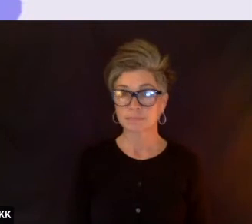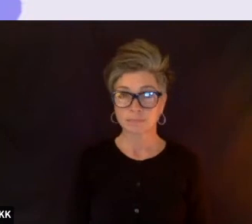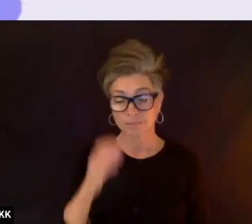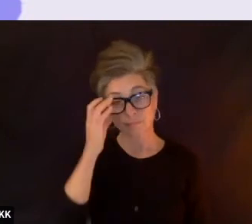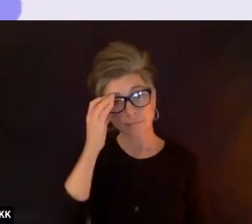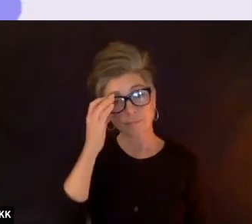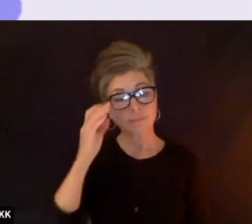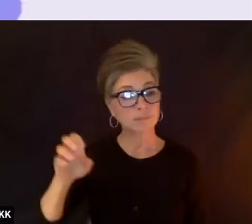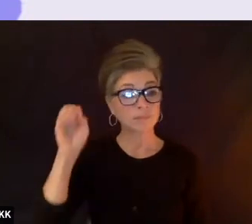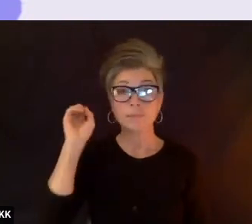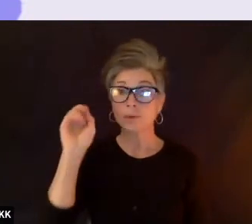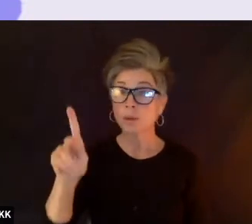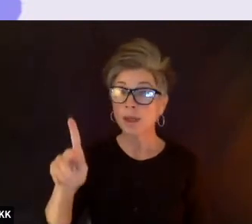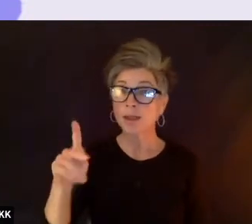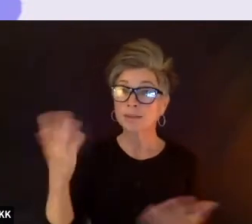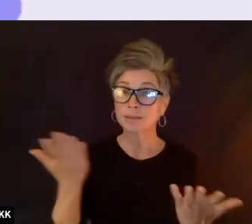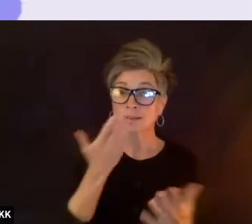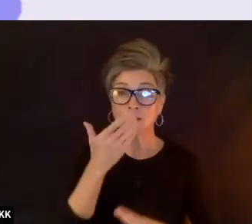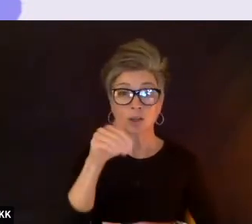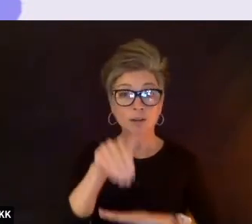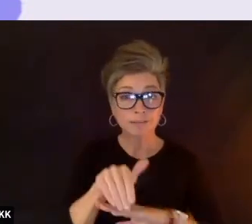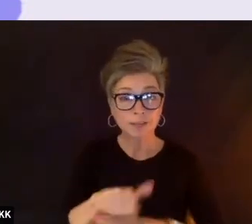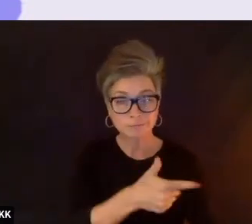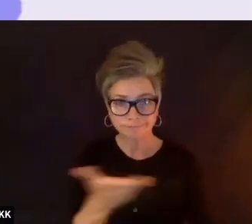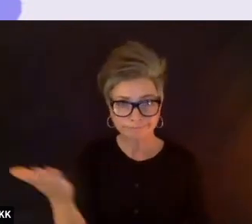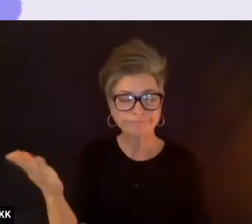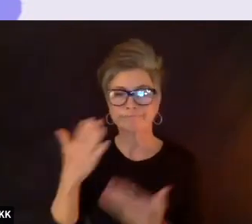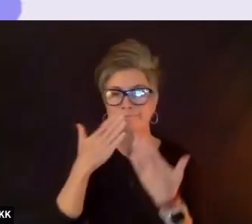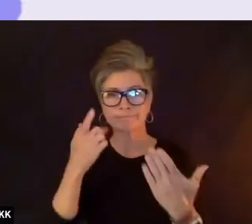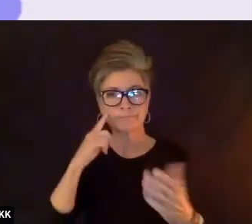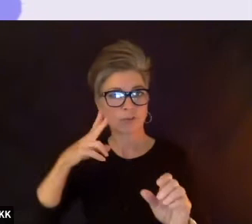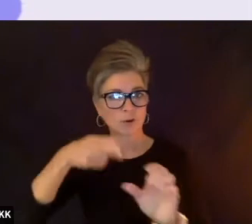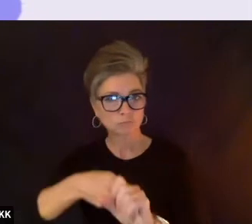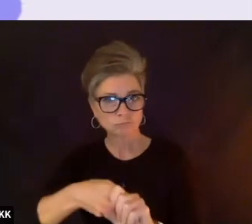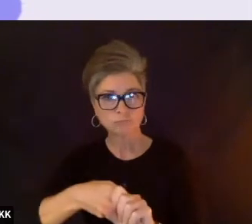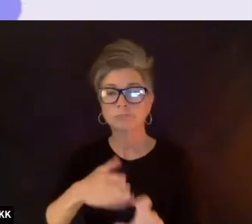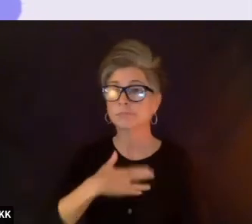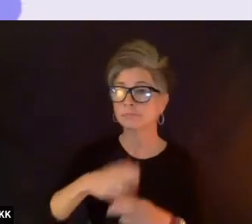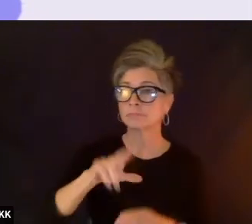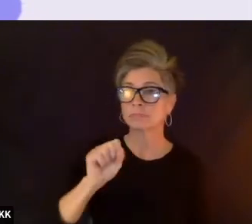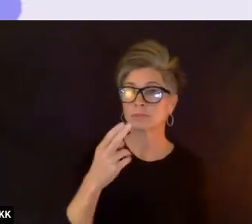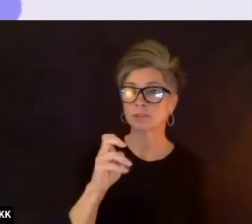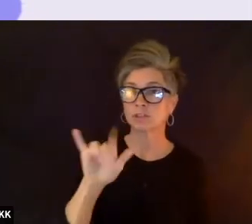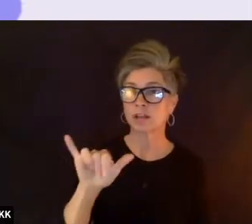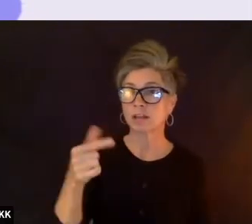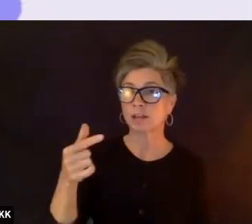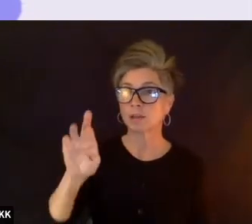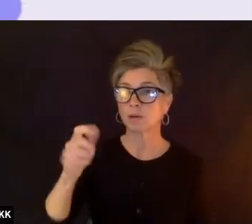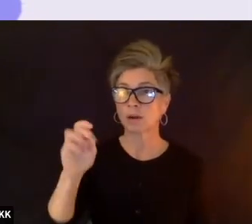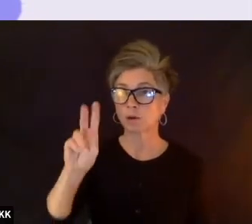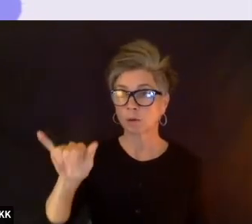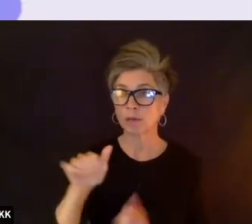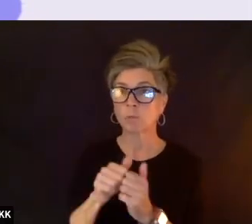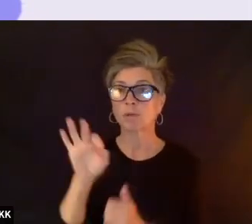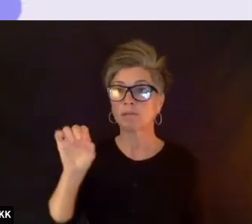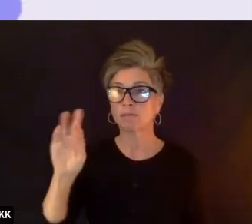All right, well, good evening, everyone. Thanks for being here. I'm Shelley Gregory with Forge. My pronouns